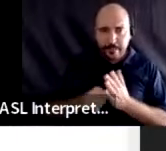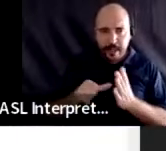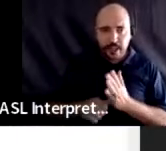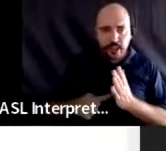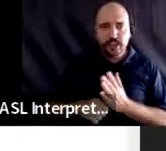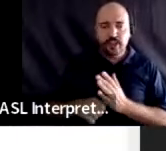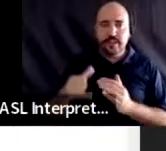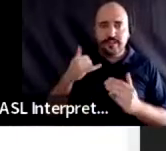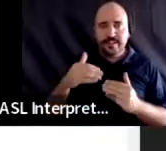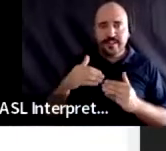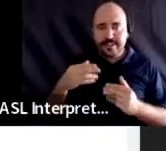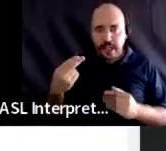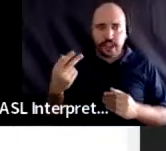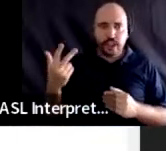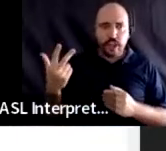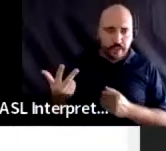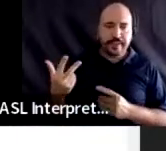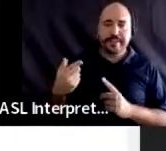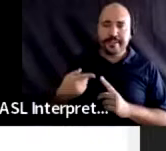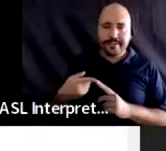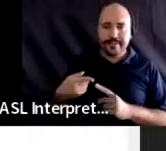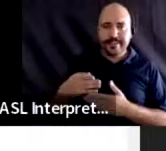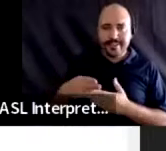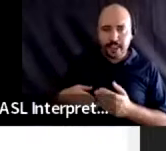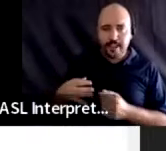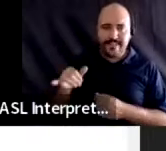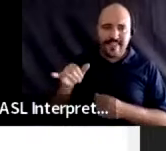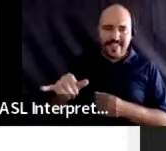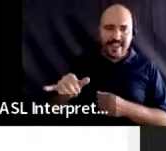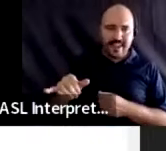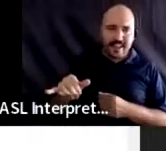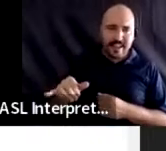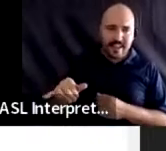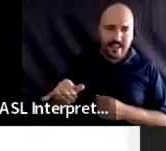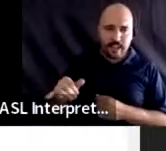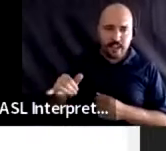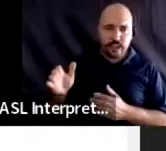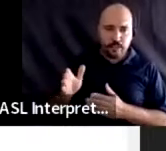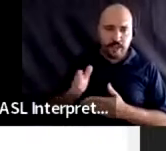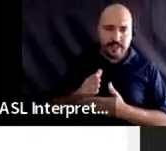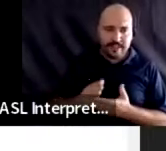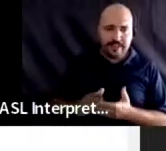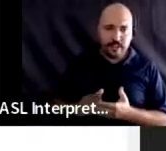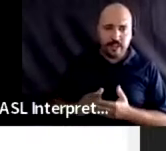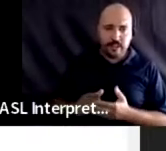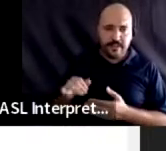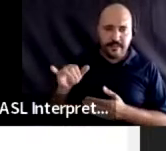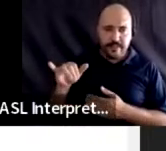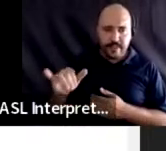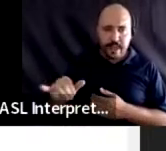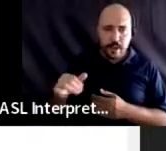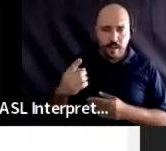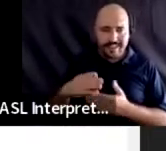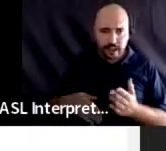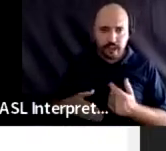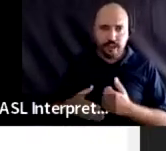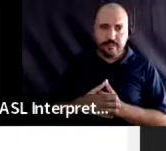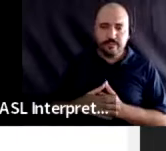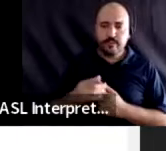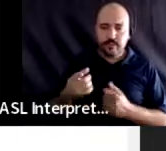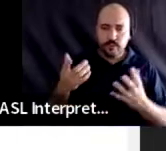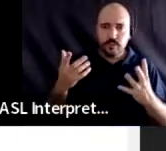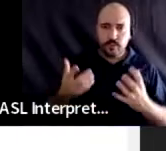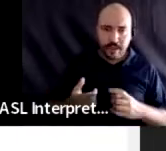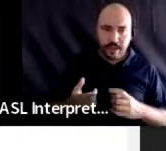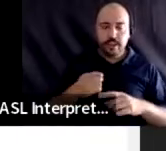heading level 3, then, oh, this is a section of that, you know, a smaller section, a subsection of that one section. So you want, as